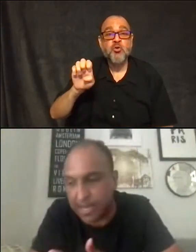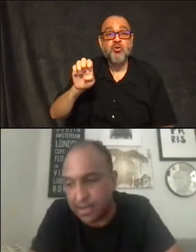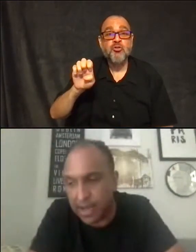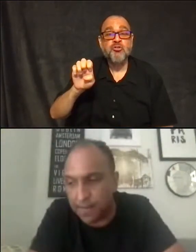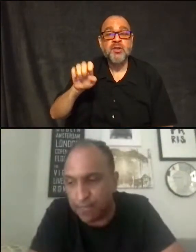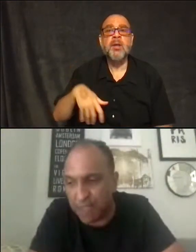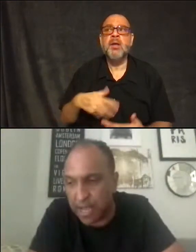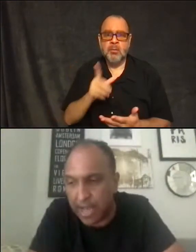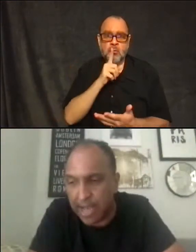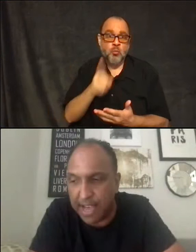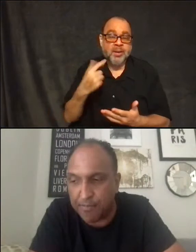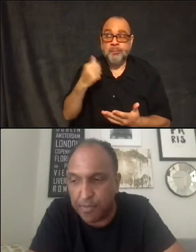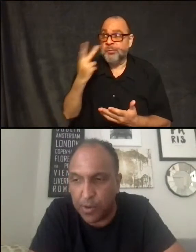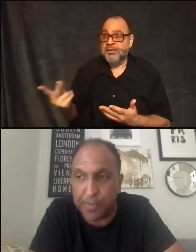deals.